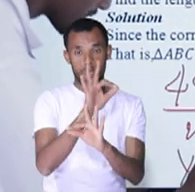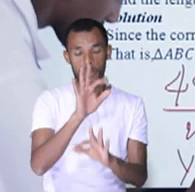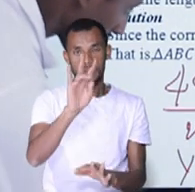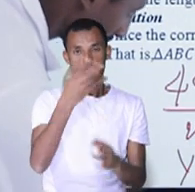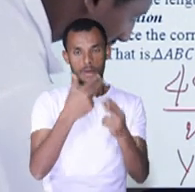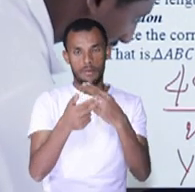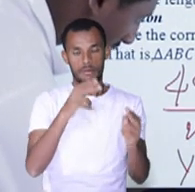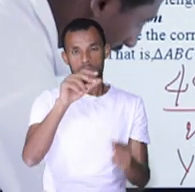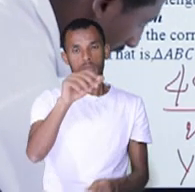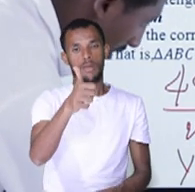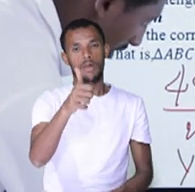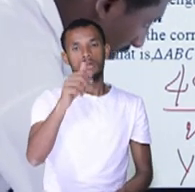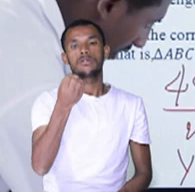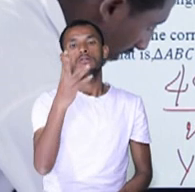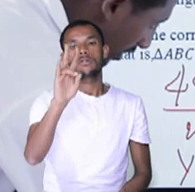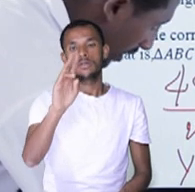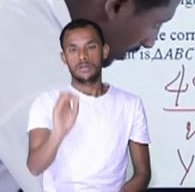7 times 10, that's 70